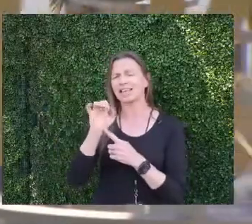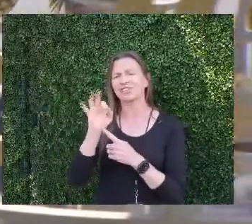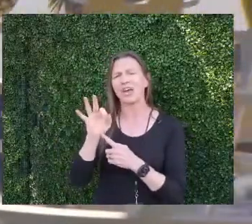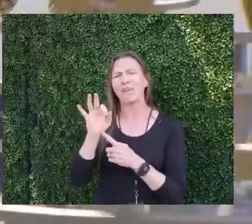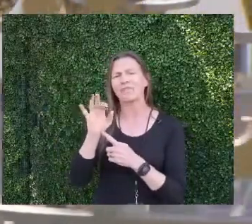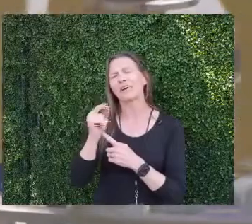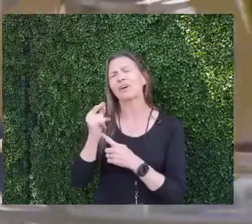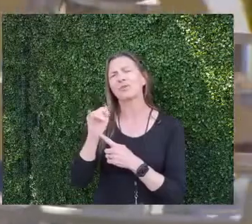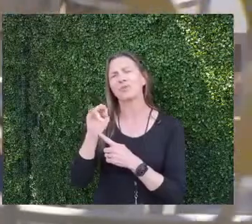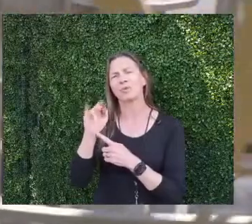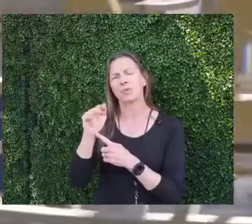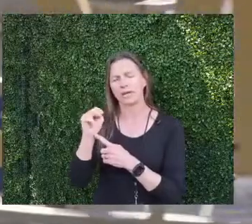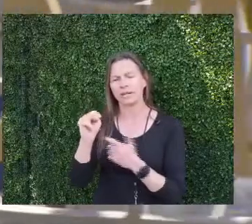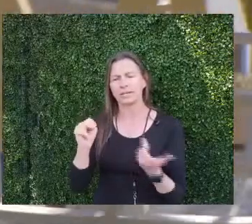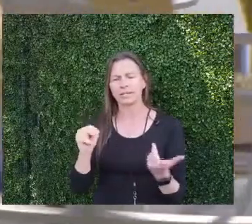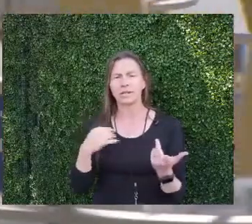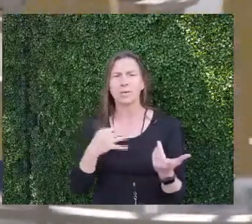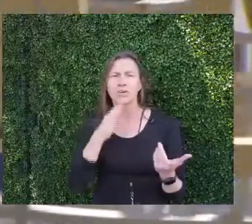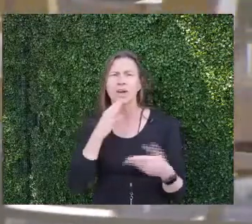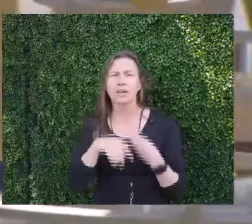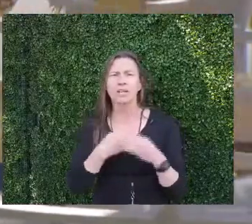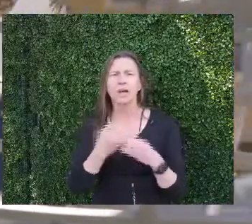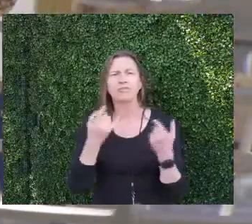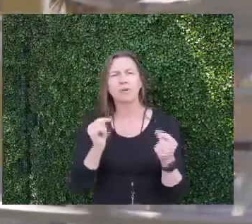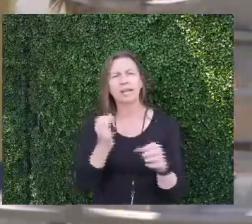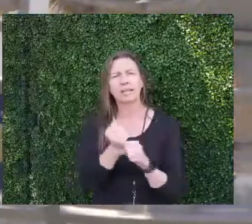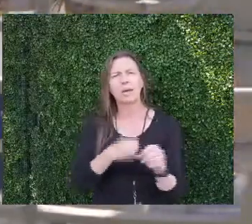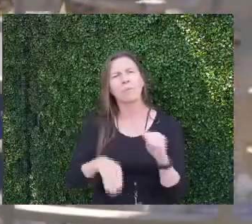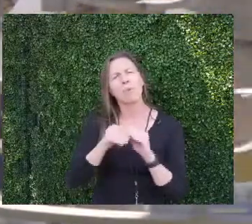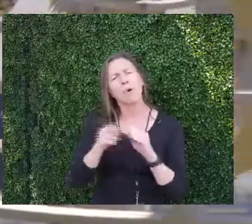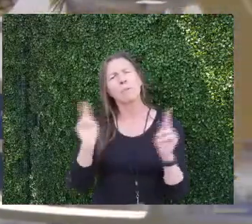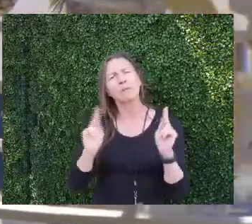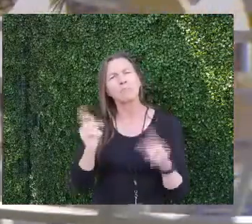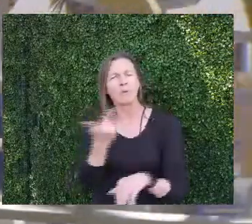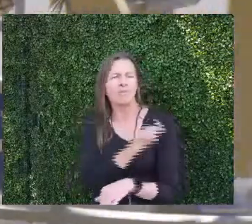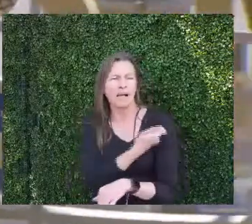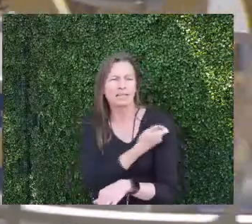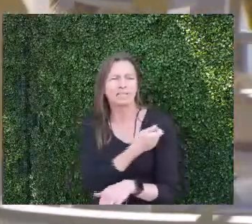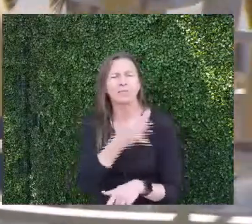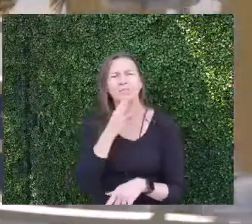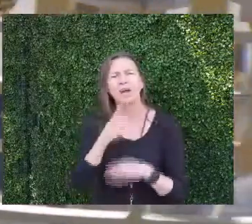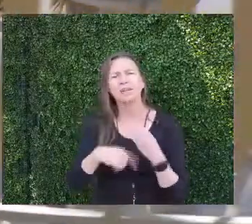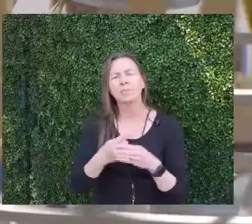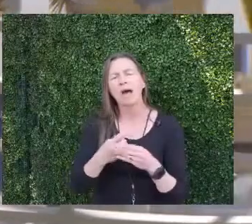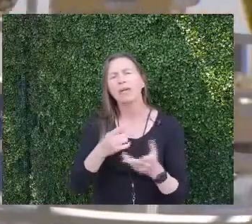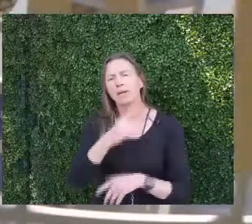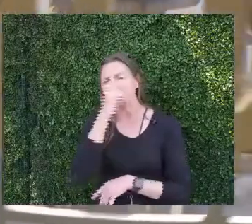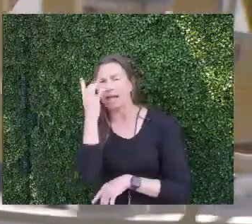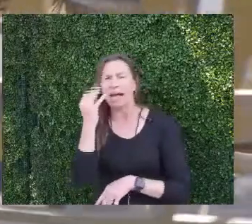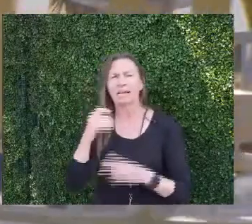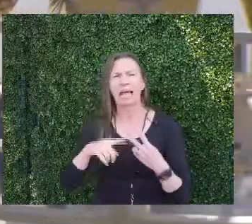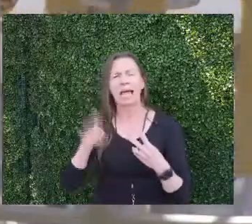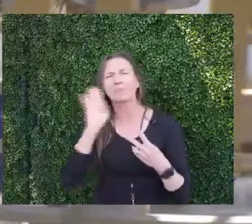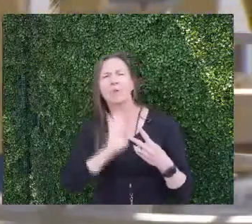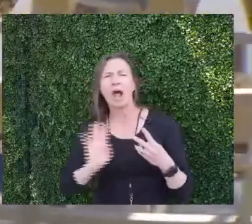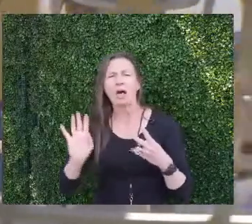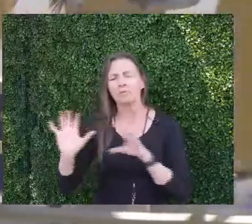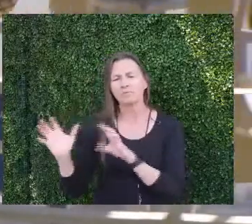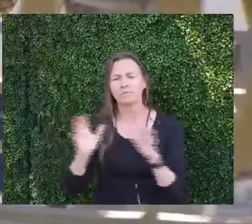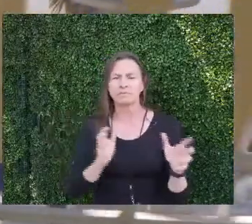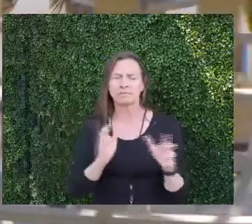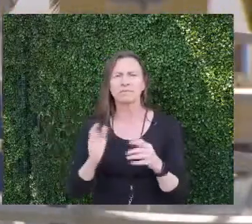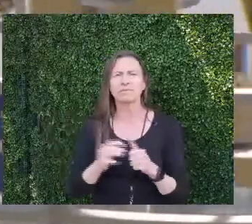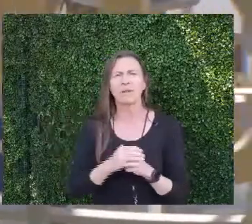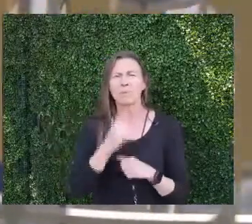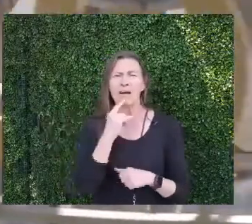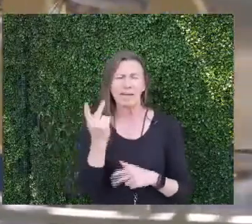talking about trying to get more people to get vaccinated. We talked about black and brown folks, but 2 groups around the country that are still lagging are